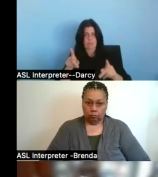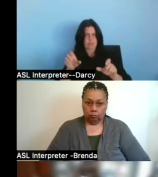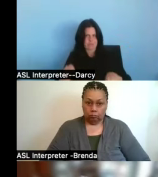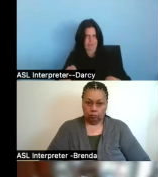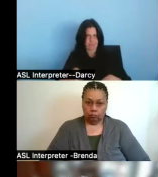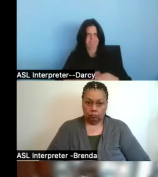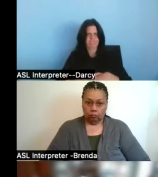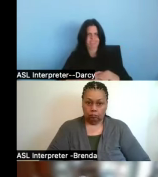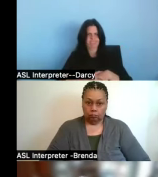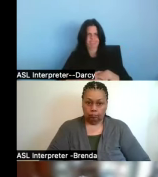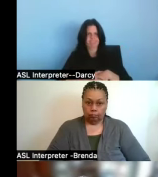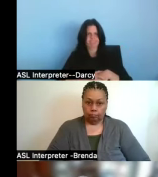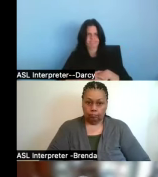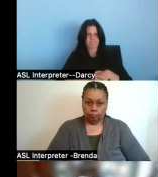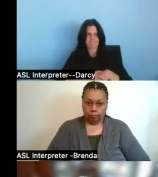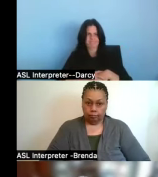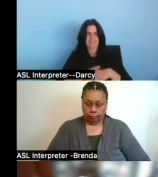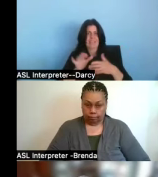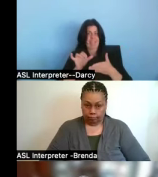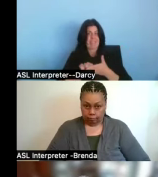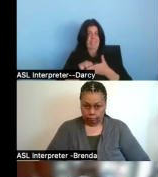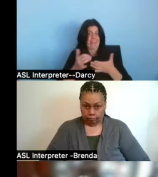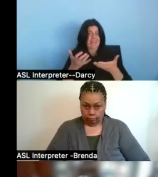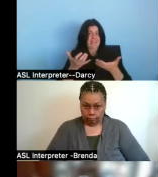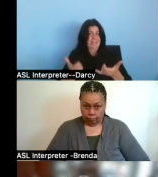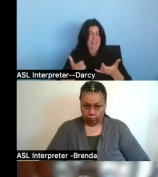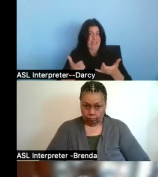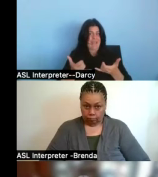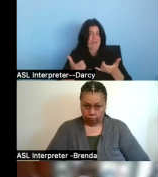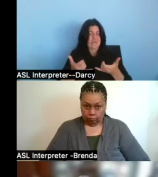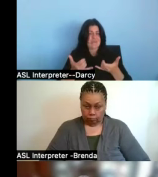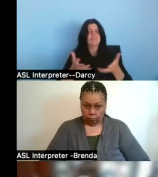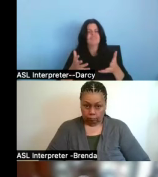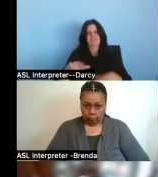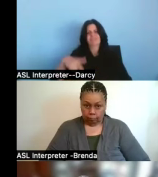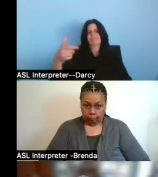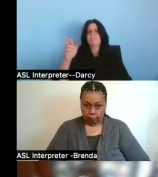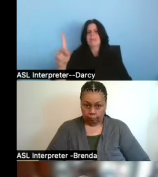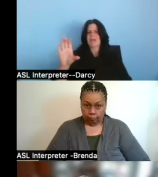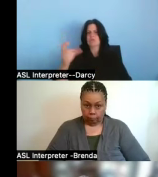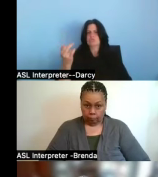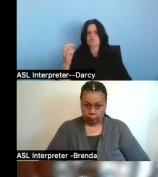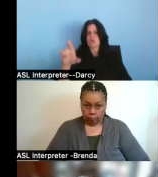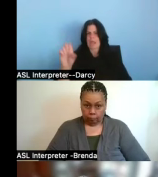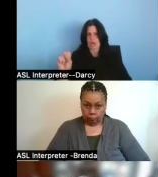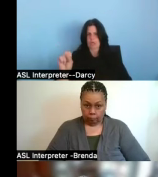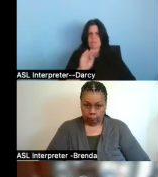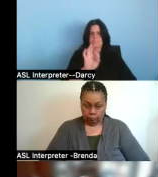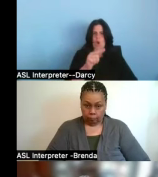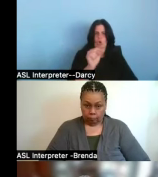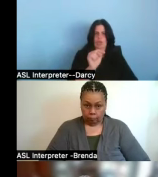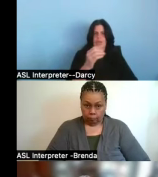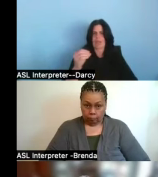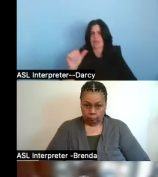And with that, I will turn back to our chairs, Margaret and Alan, for